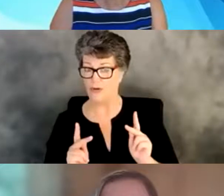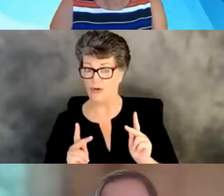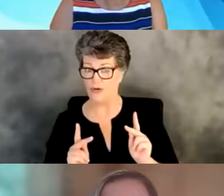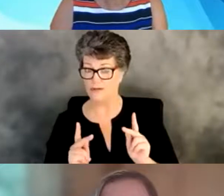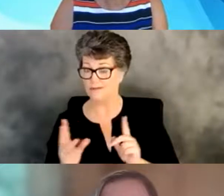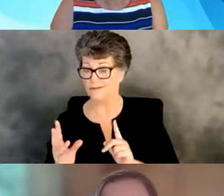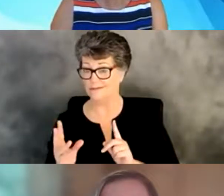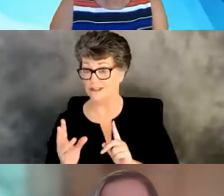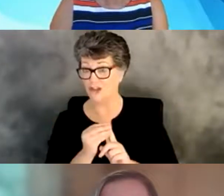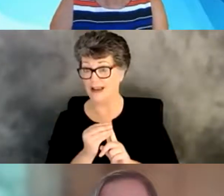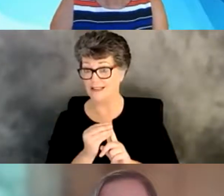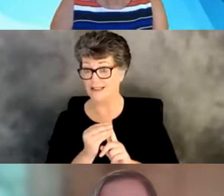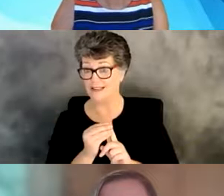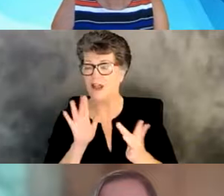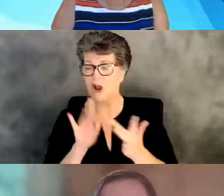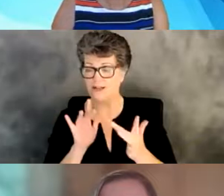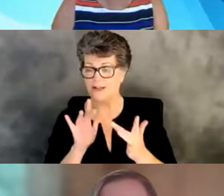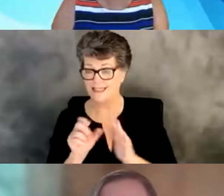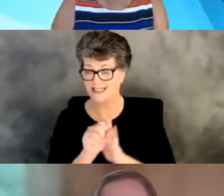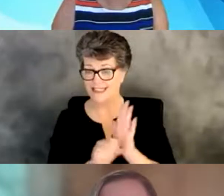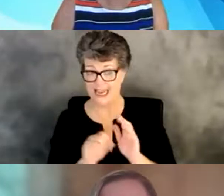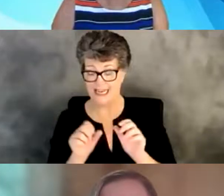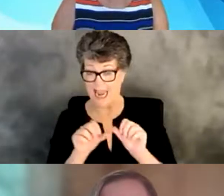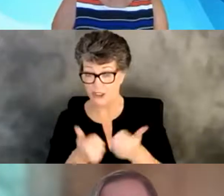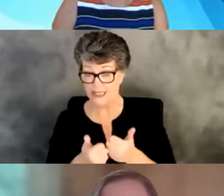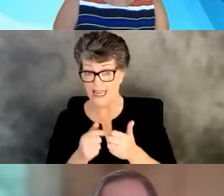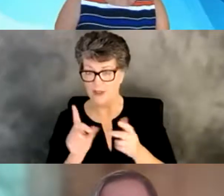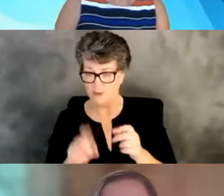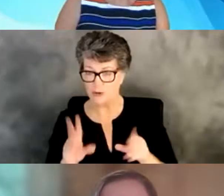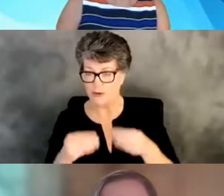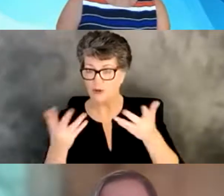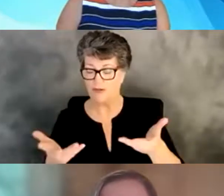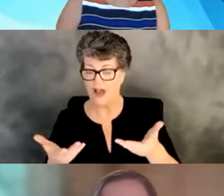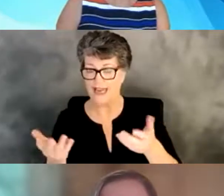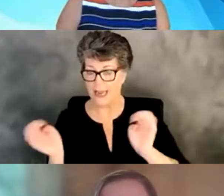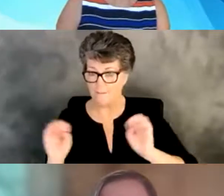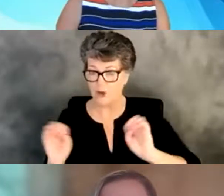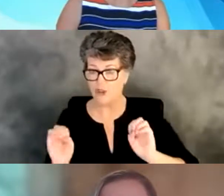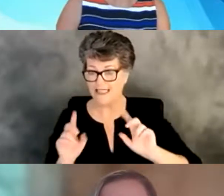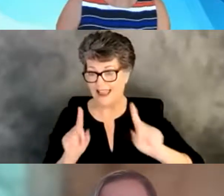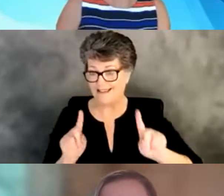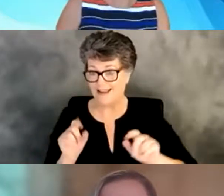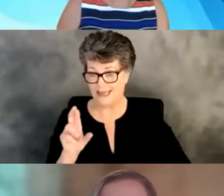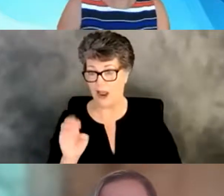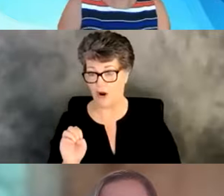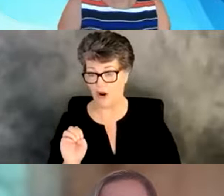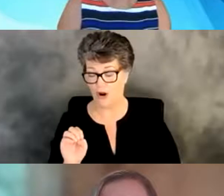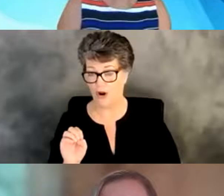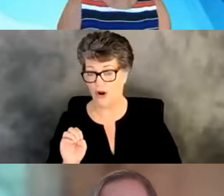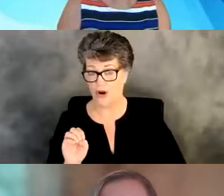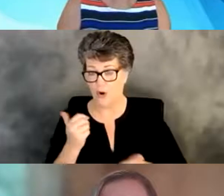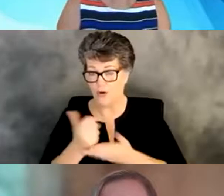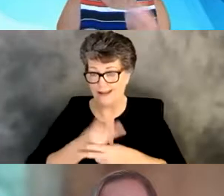the state agency that is supposed to be able to provide emergency attendant care with no luck at